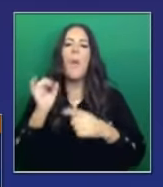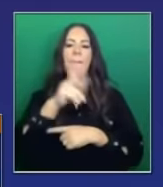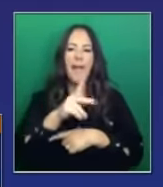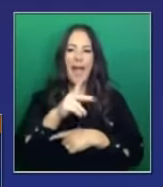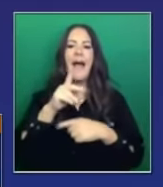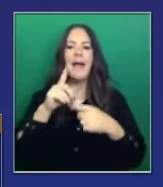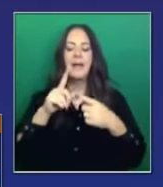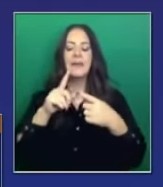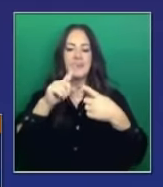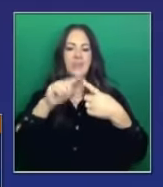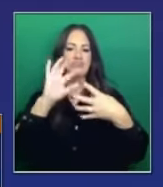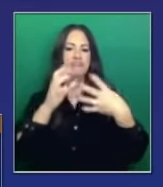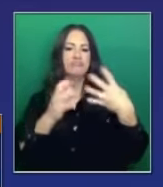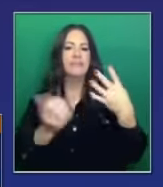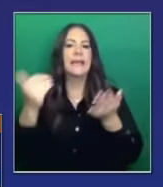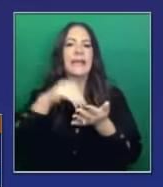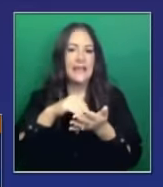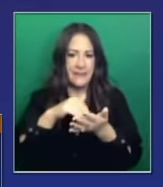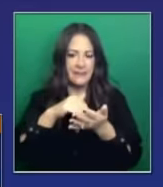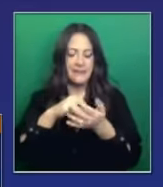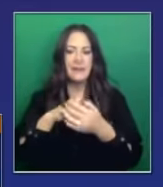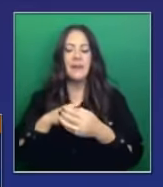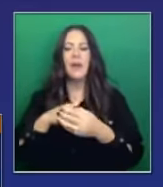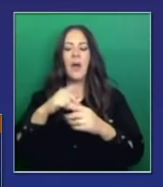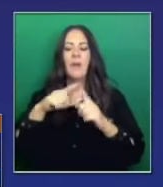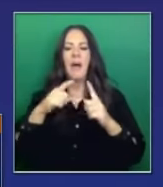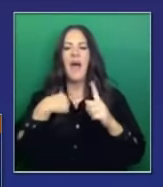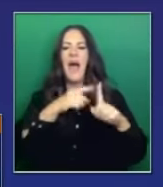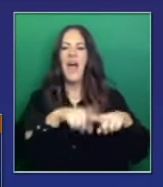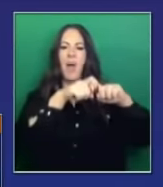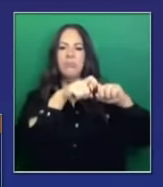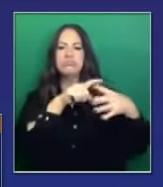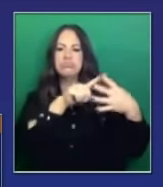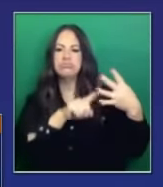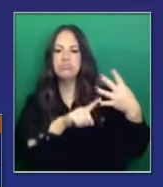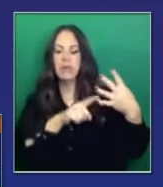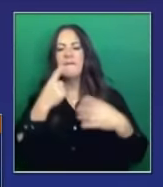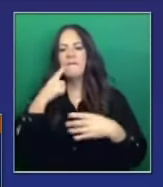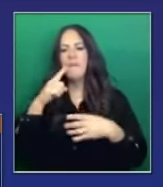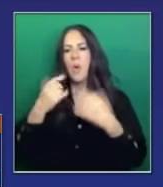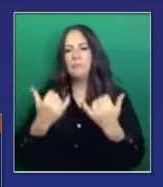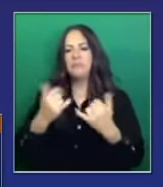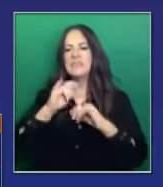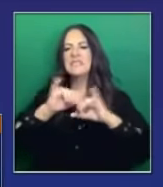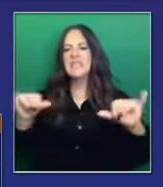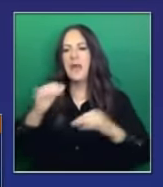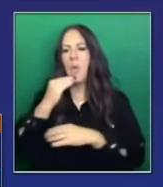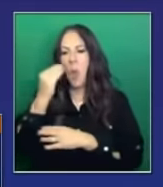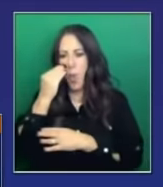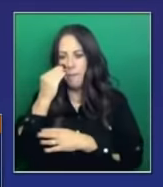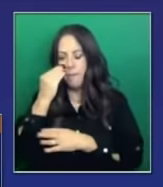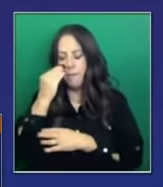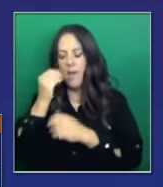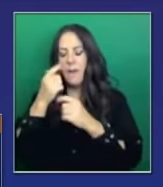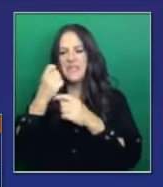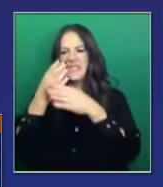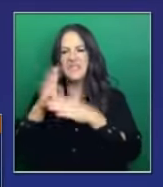back away from these stay-at-home orders and begin anew with our purple, red, orange, and